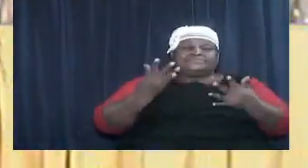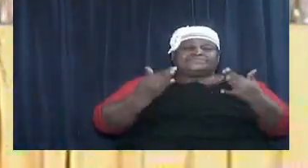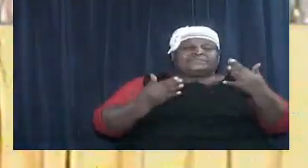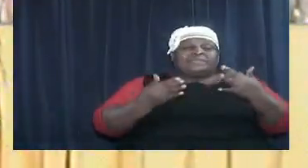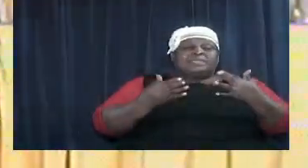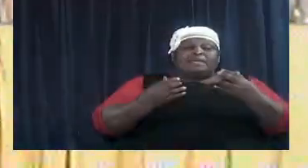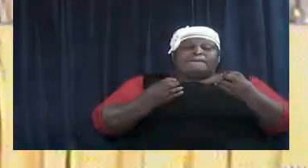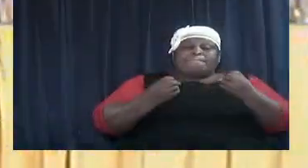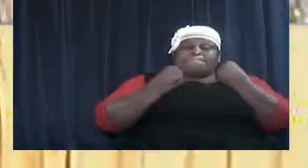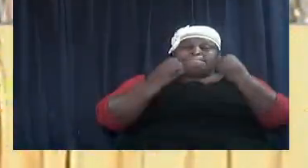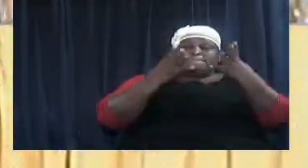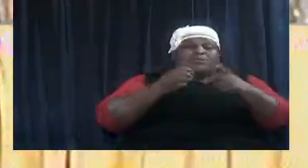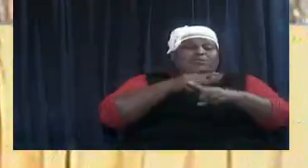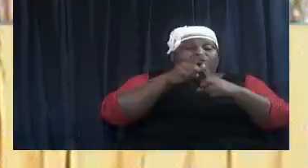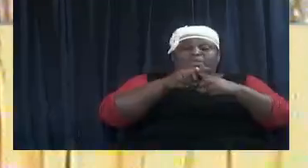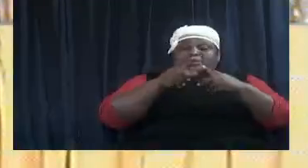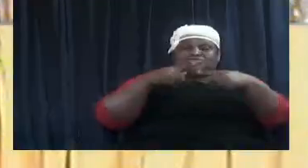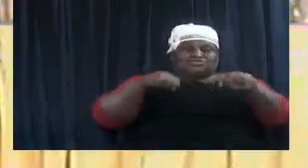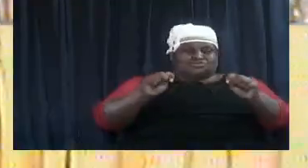when it is tried